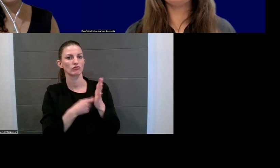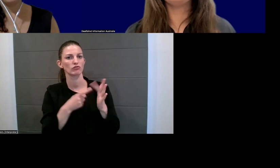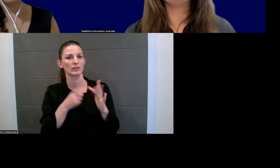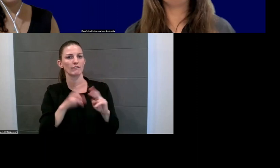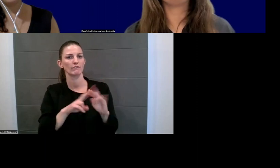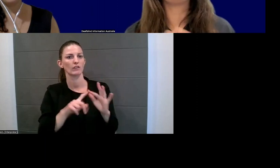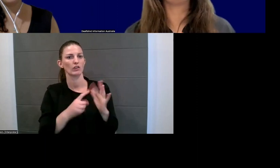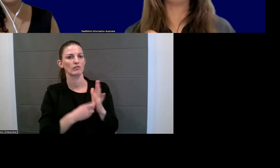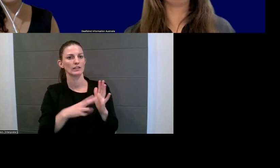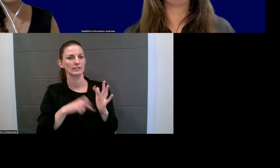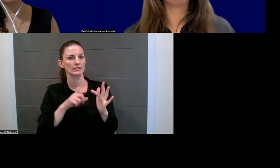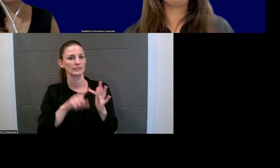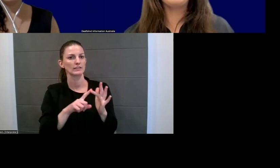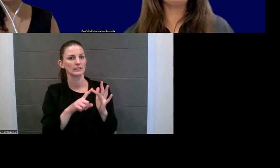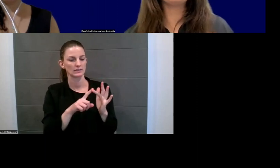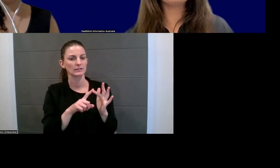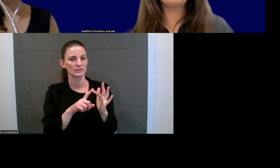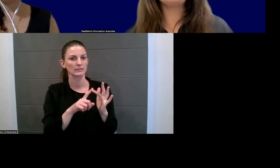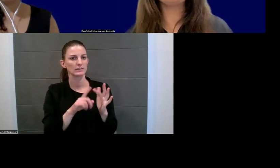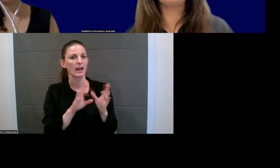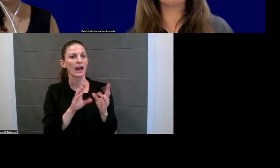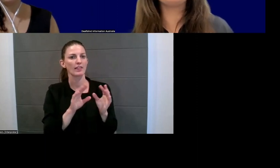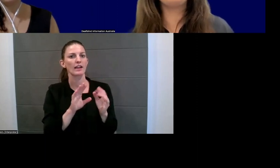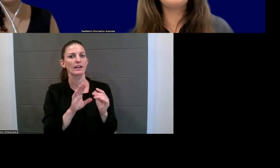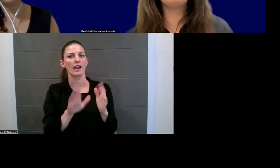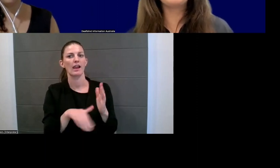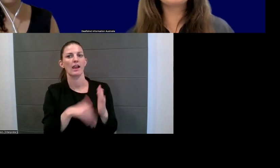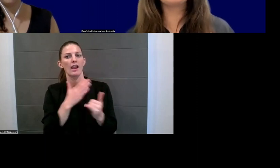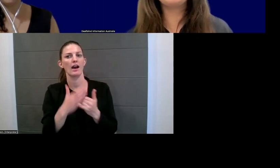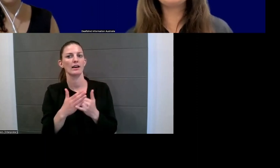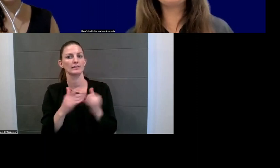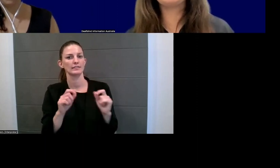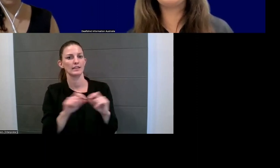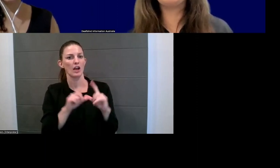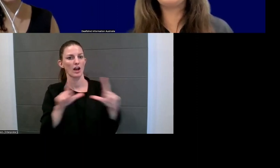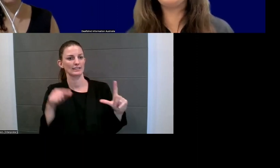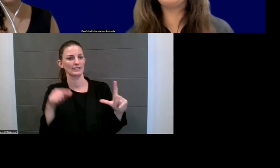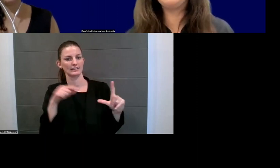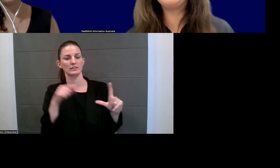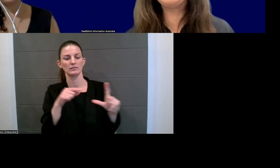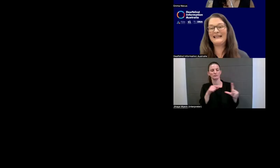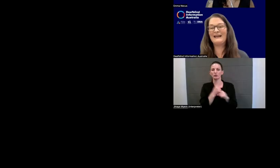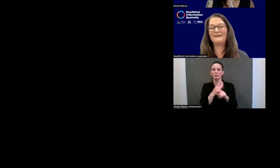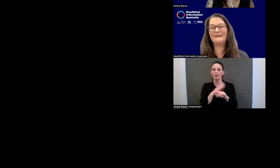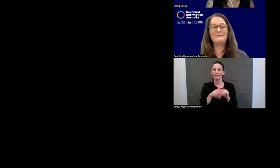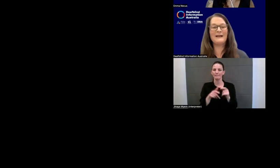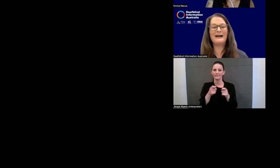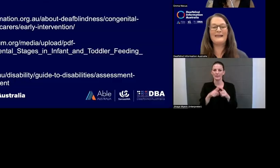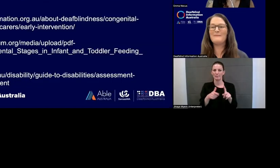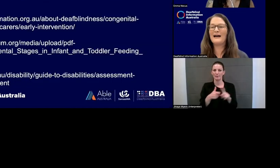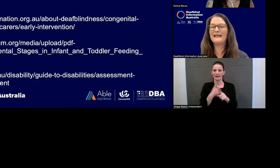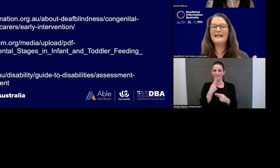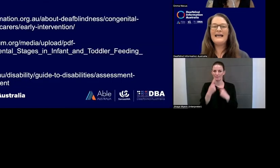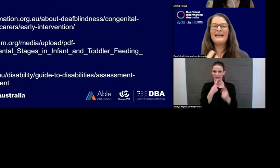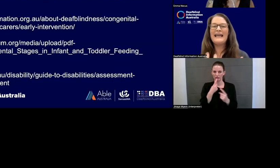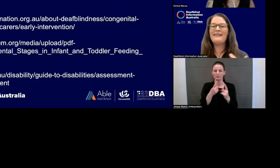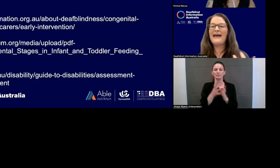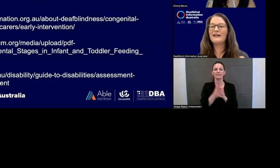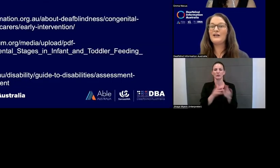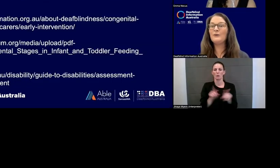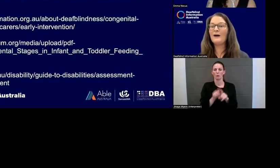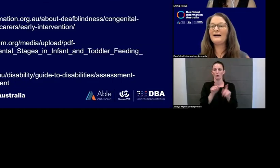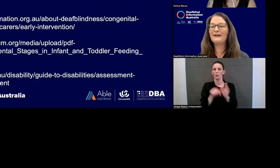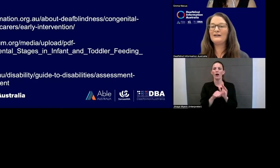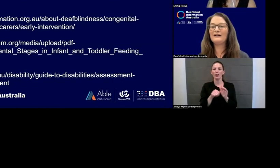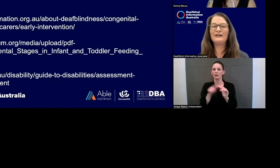then perhaps you can move to the end slide, which is the feedback slide. So while people are listening to the end of the webinar, they might get